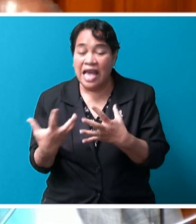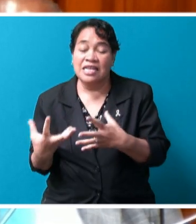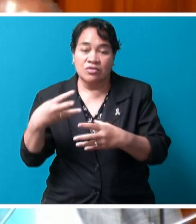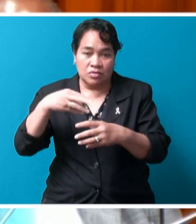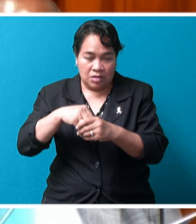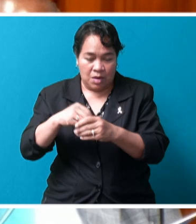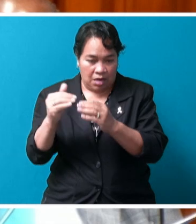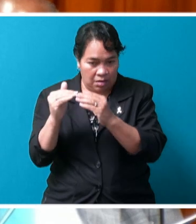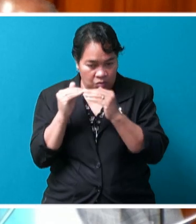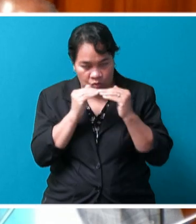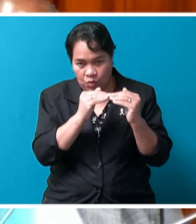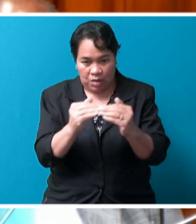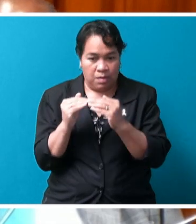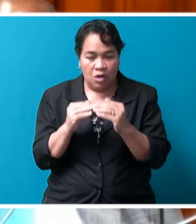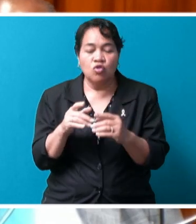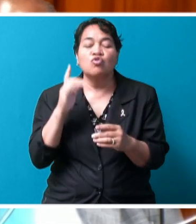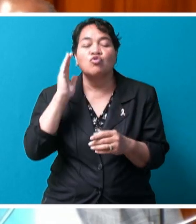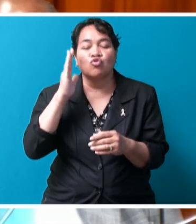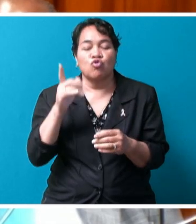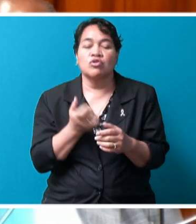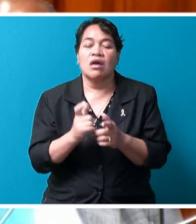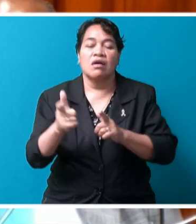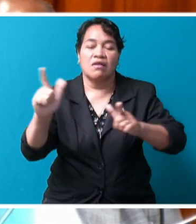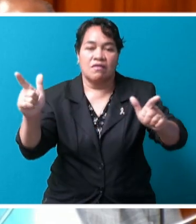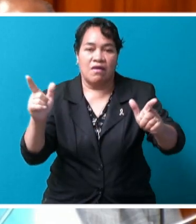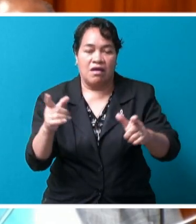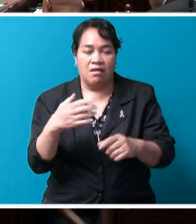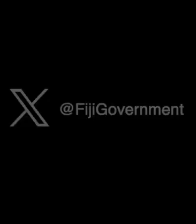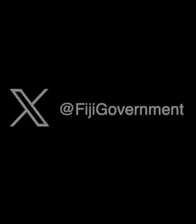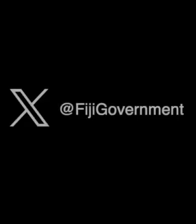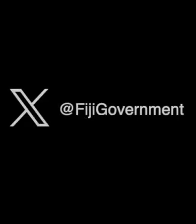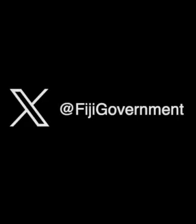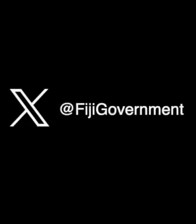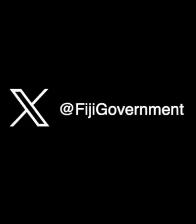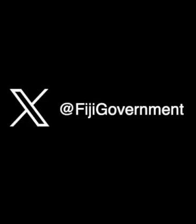equitable to those schools that are in the remote and maritime areas. Thank you, Mr. Speaker.